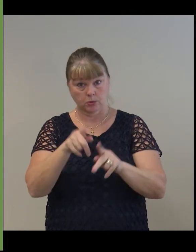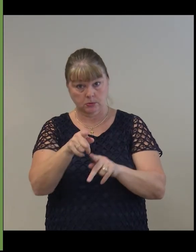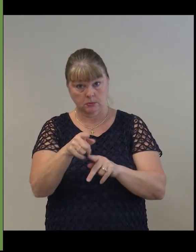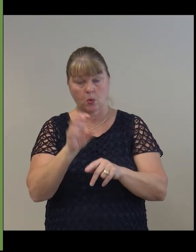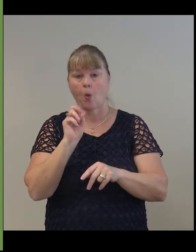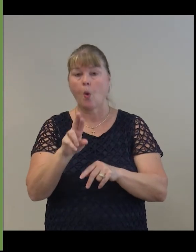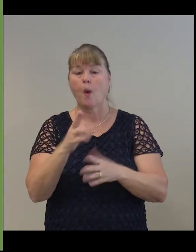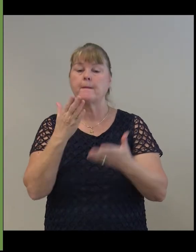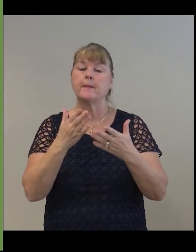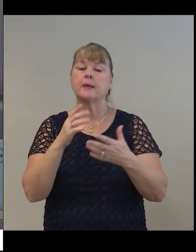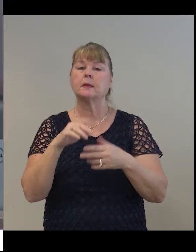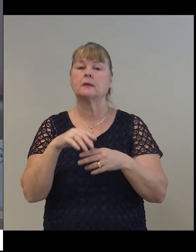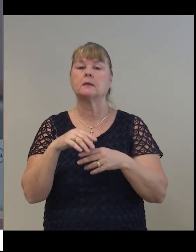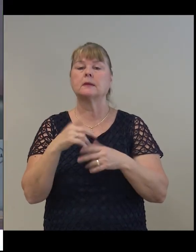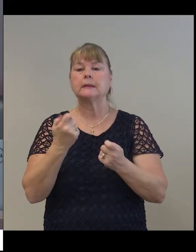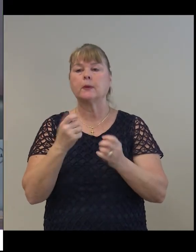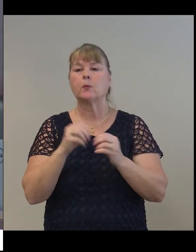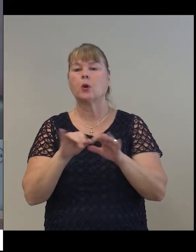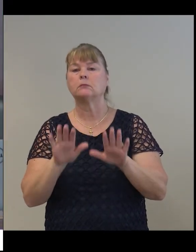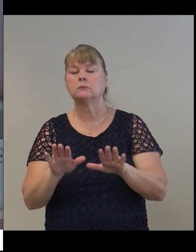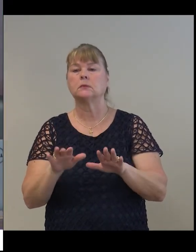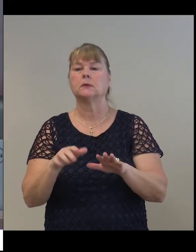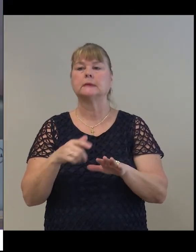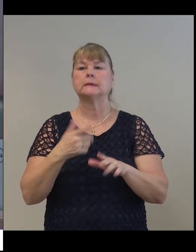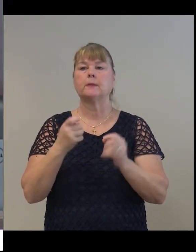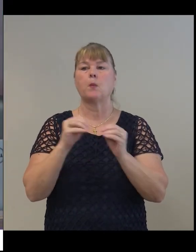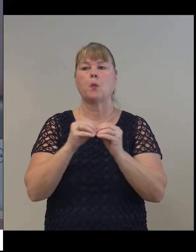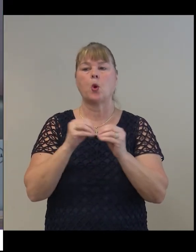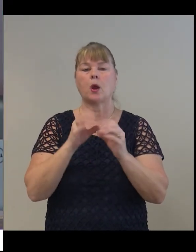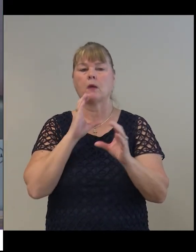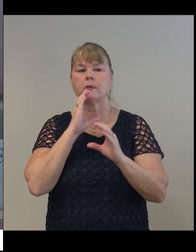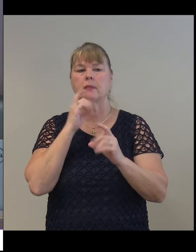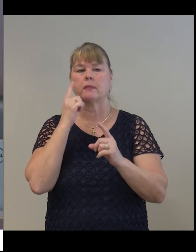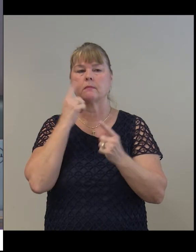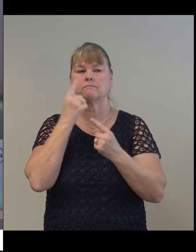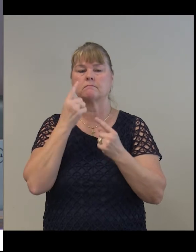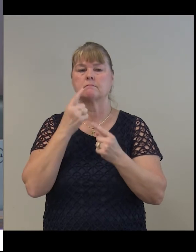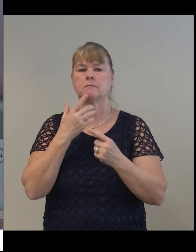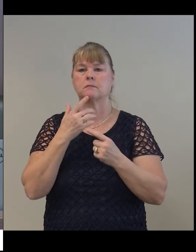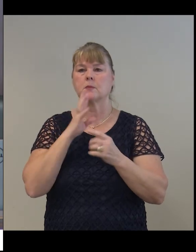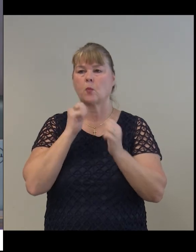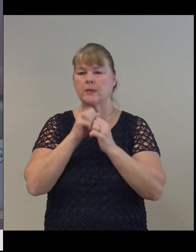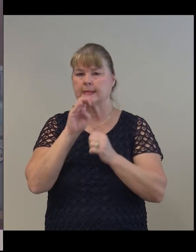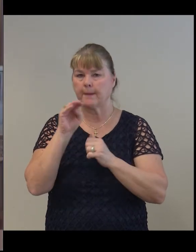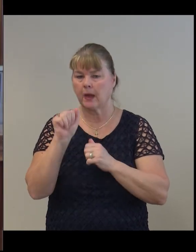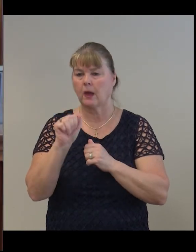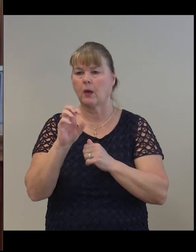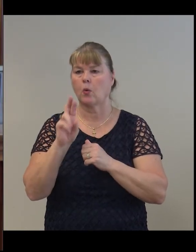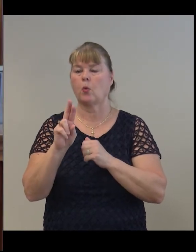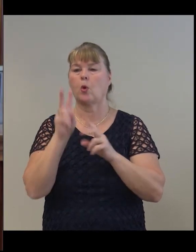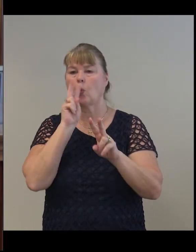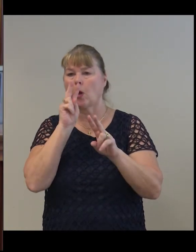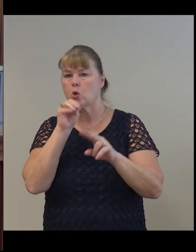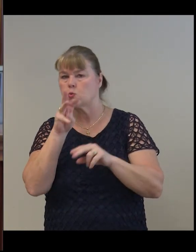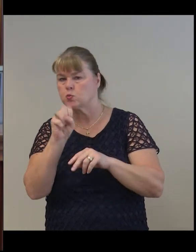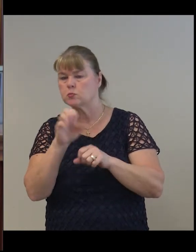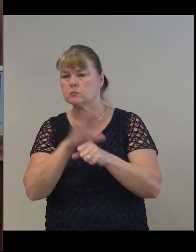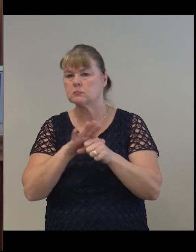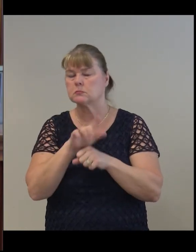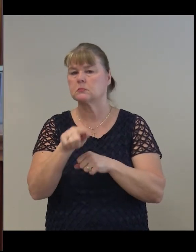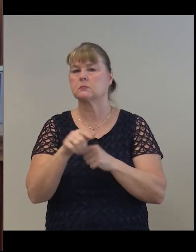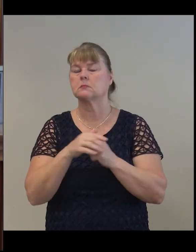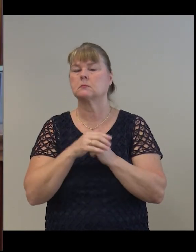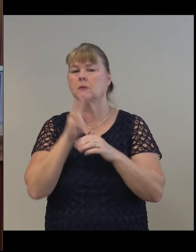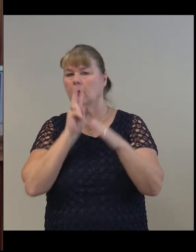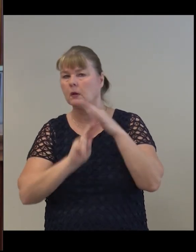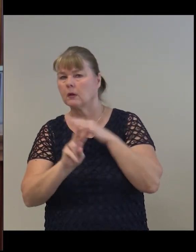of person? Or do you like to question a little bit more? Do you want to have more of a conversation with my office or more of a conversation with a